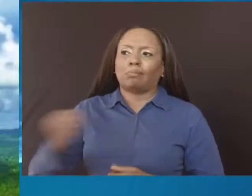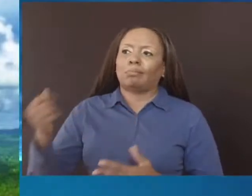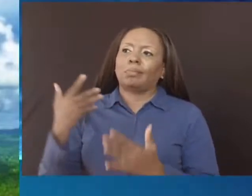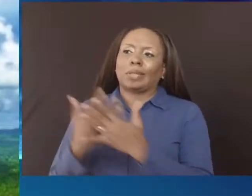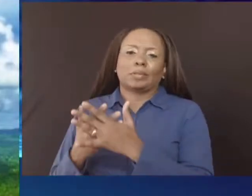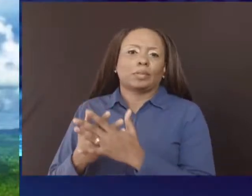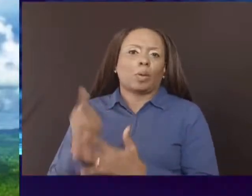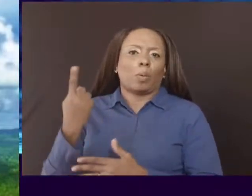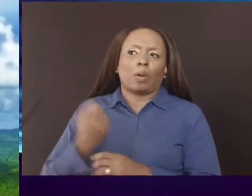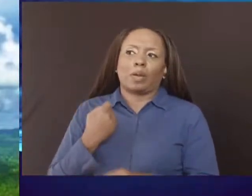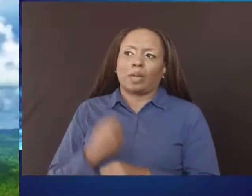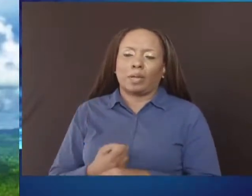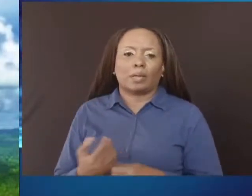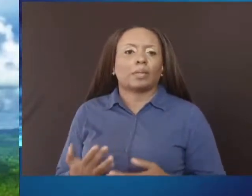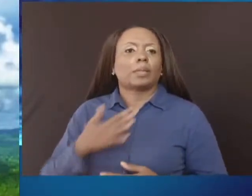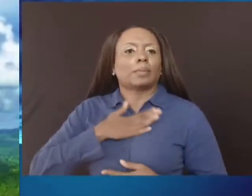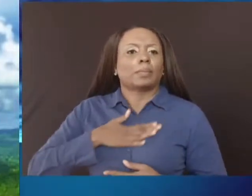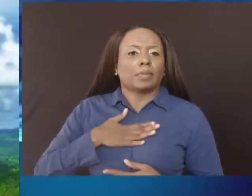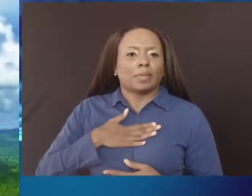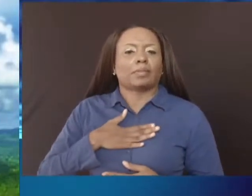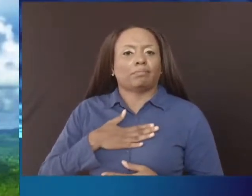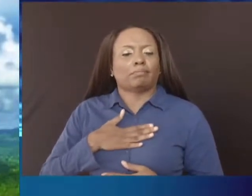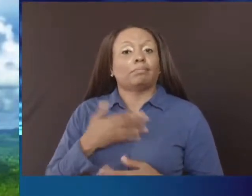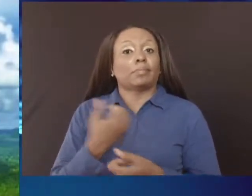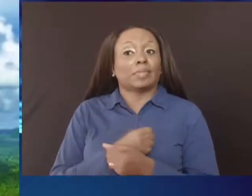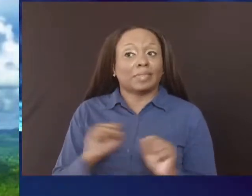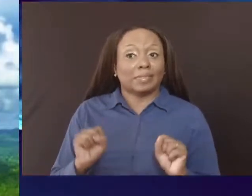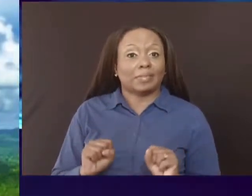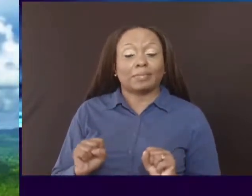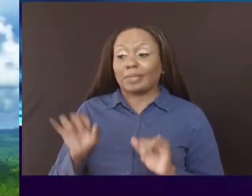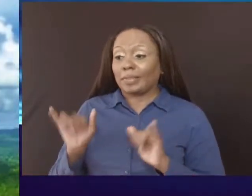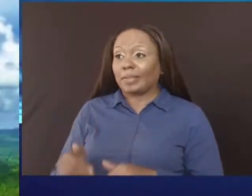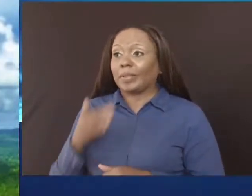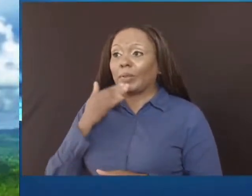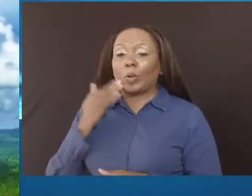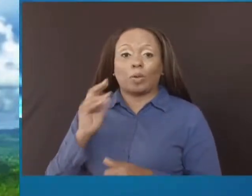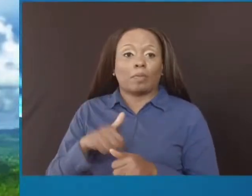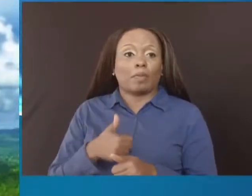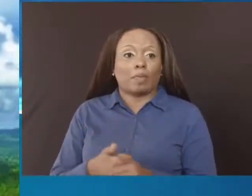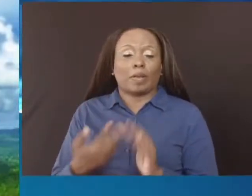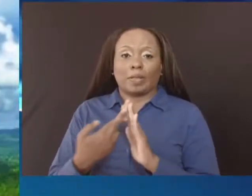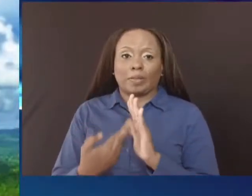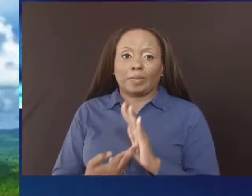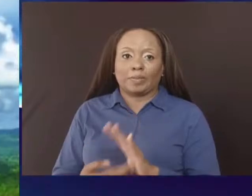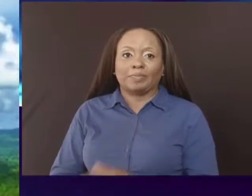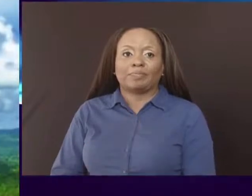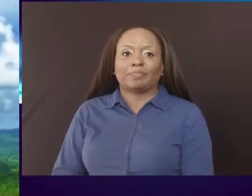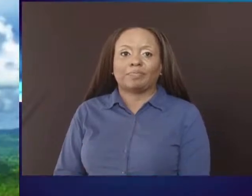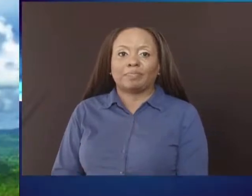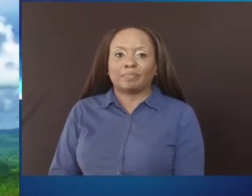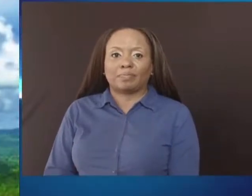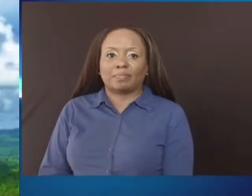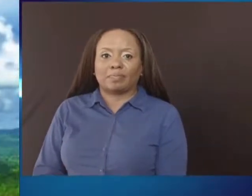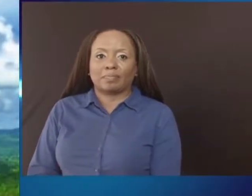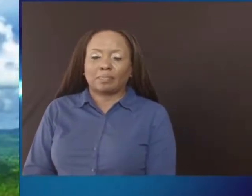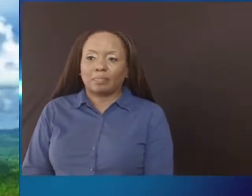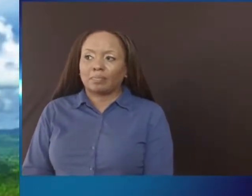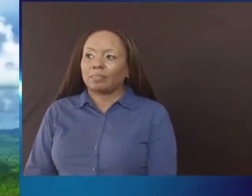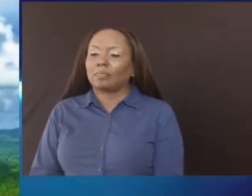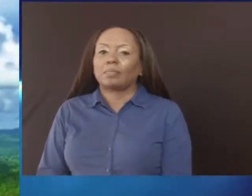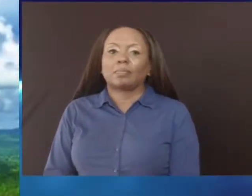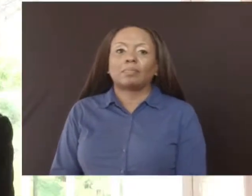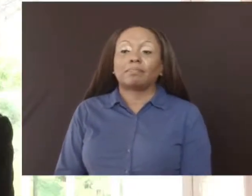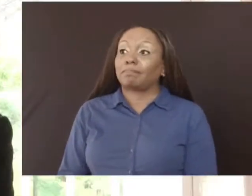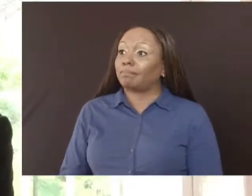1 year. So essentially, I'm just asking you to try to remain safe, stay at home, and follow the protocols. Any